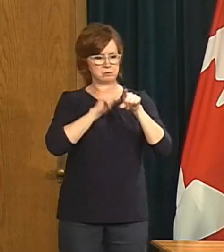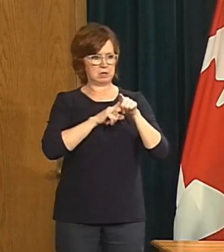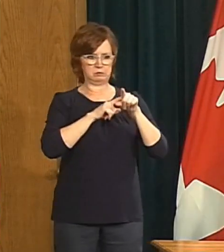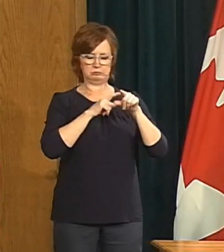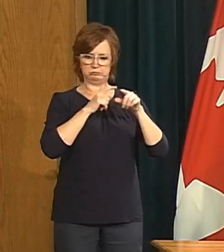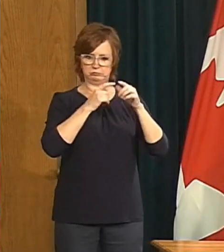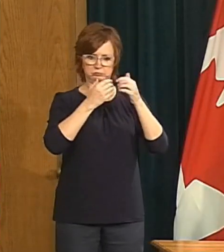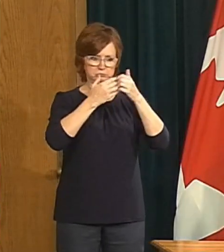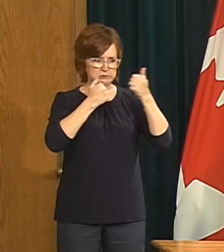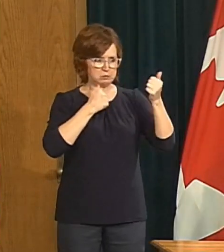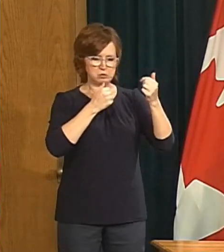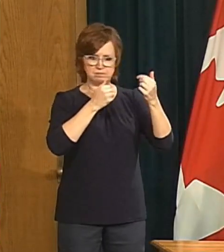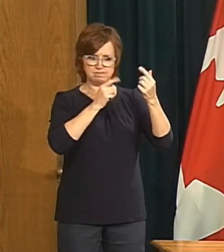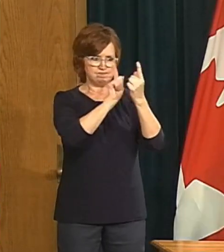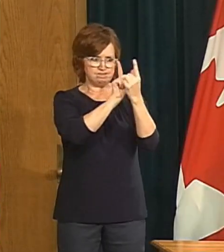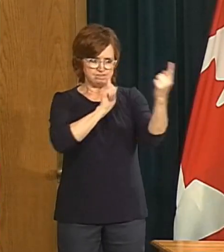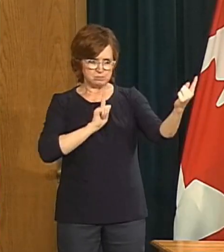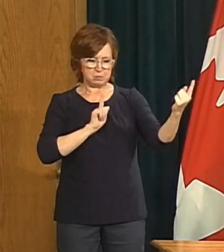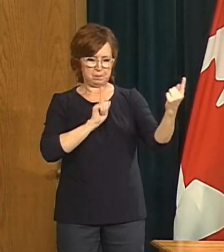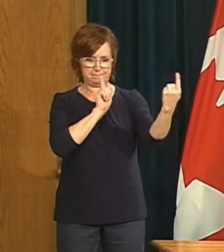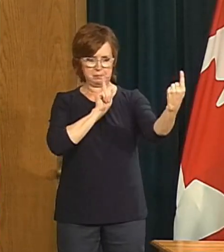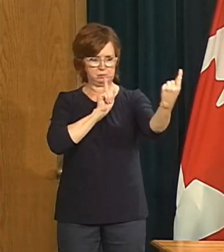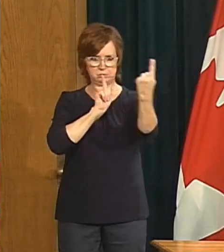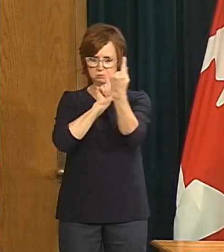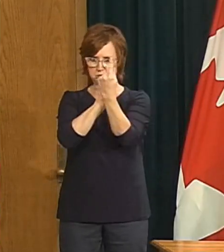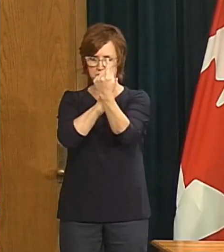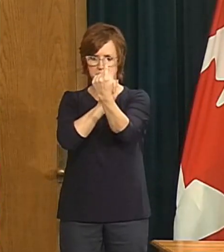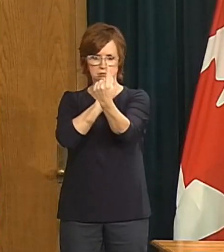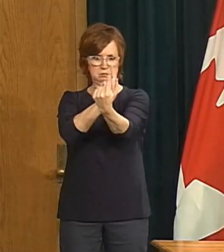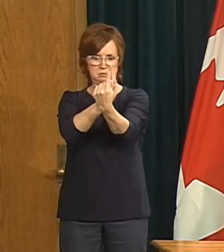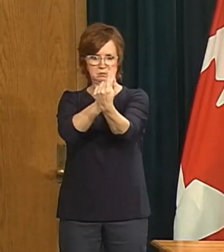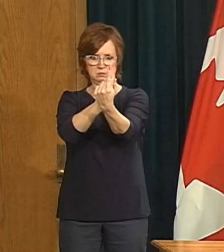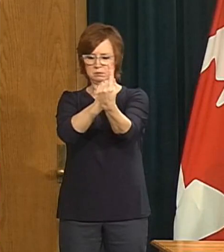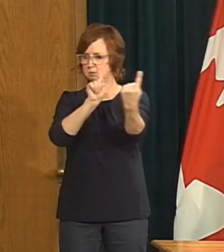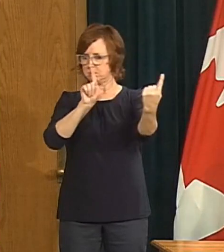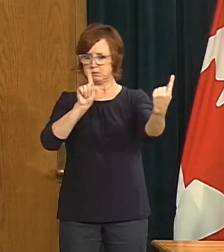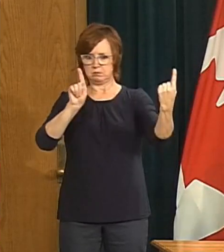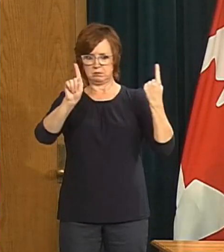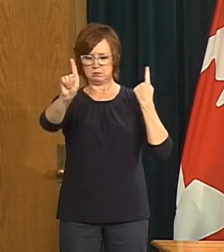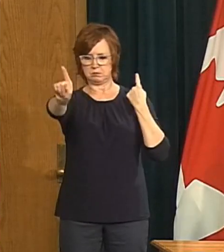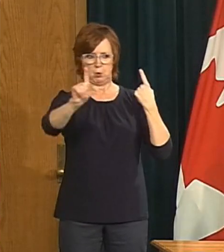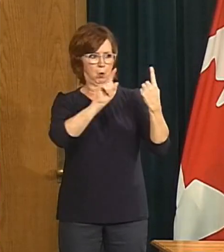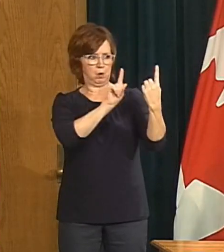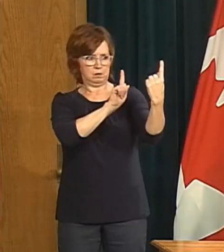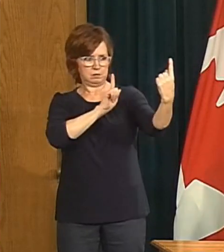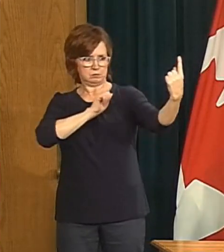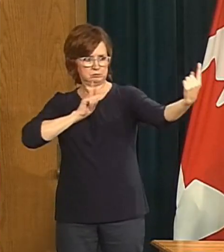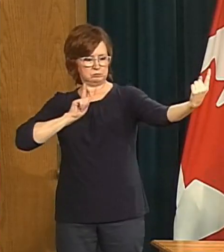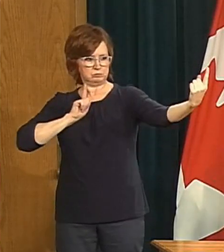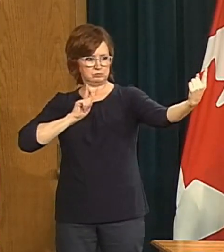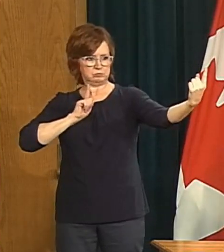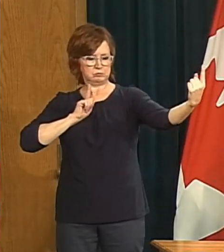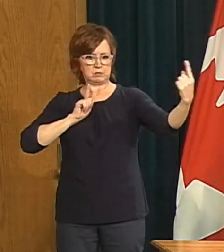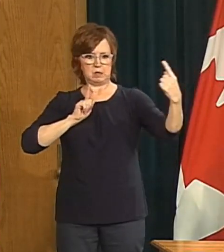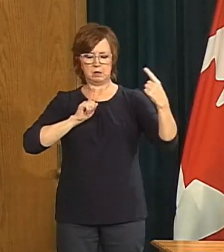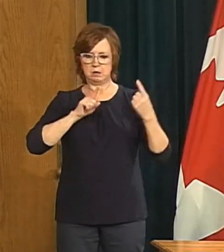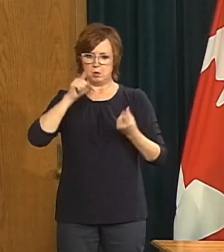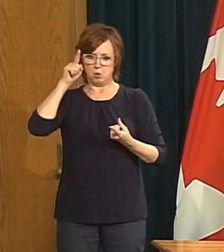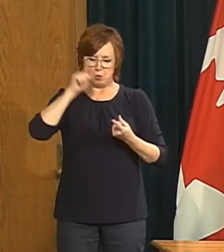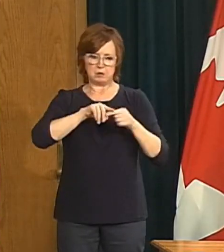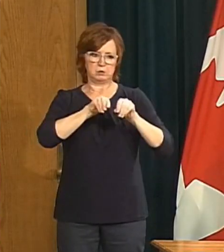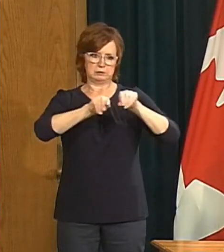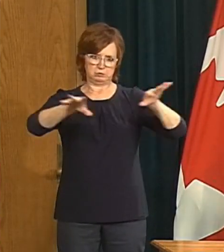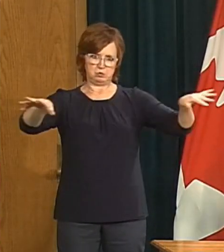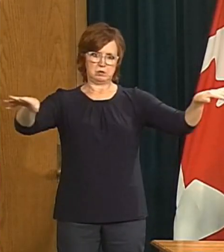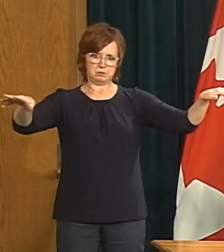physical distancing, to ensure the lack of spread of this disease, that we have a very, very comprehensive and